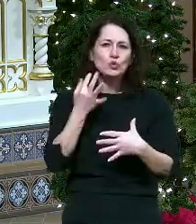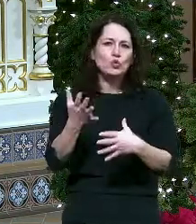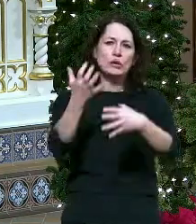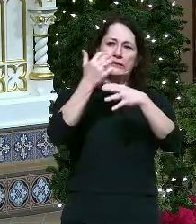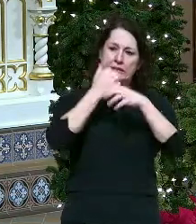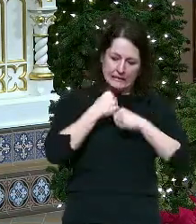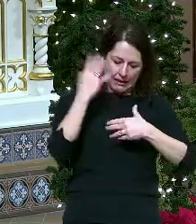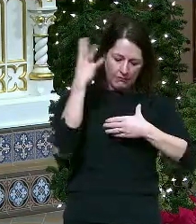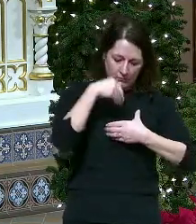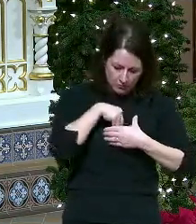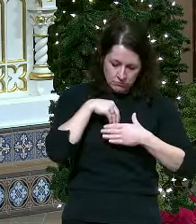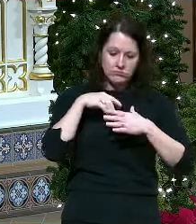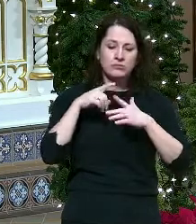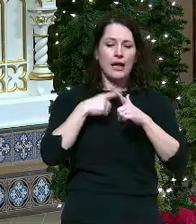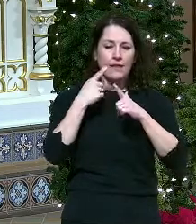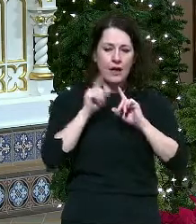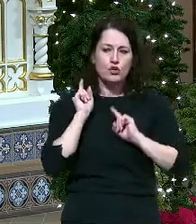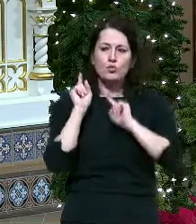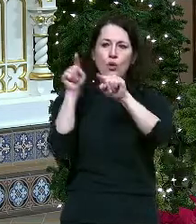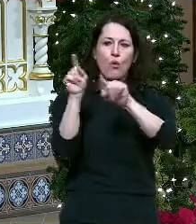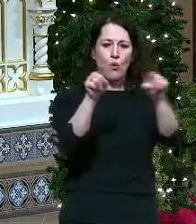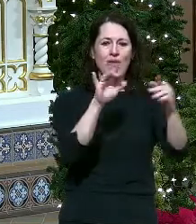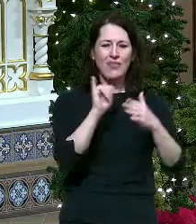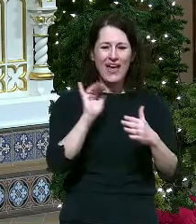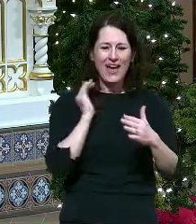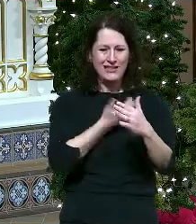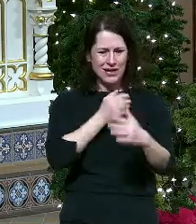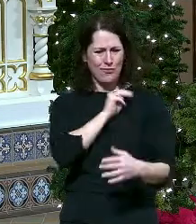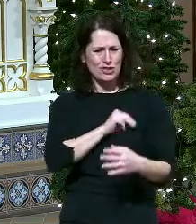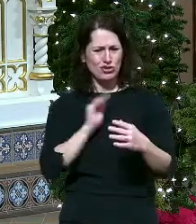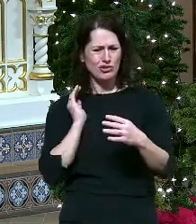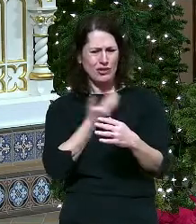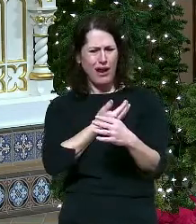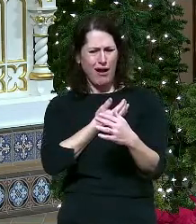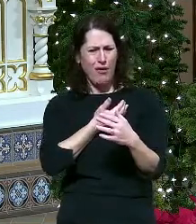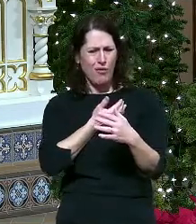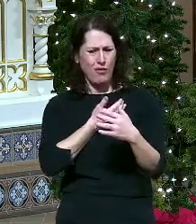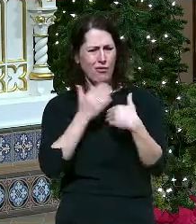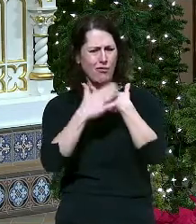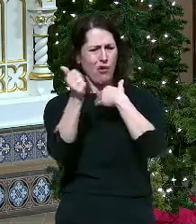are sent out. We're sent on mission every week.